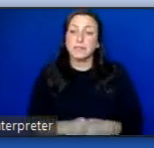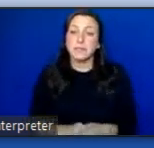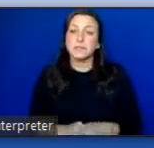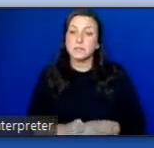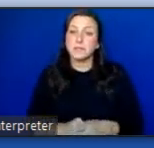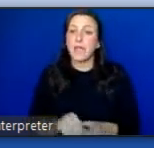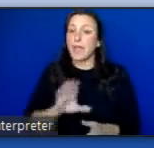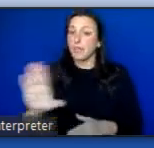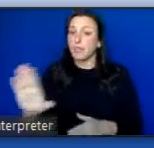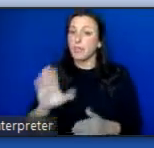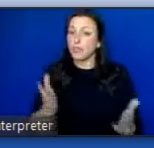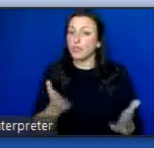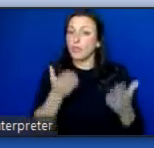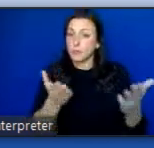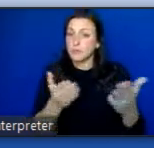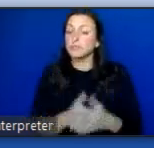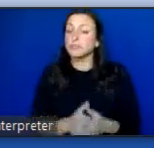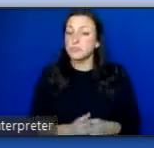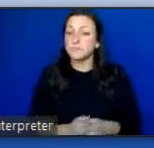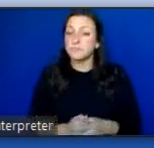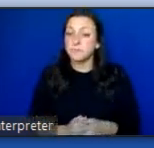recommendations around that.